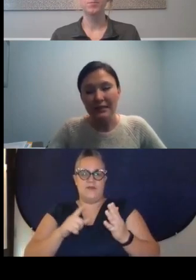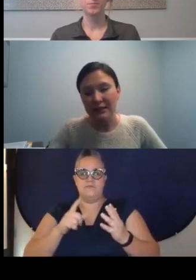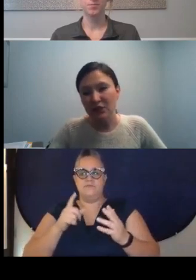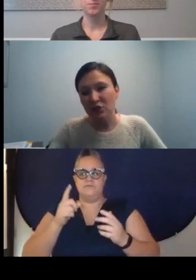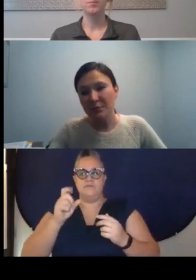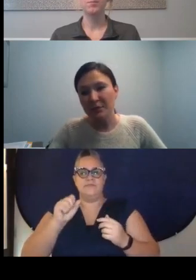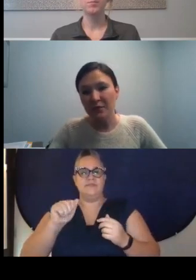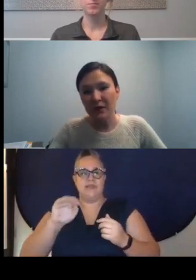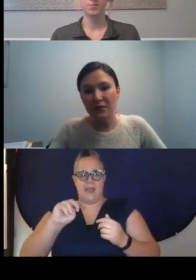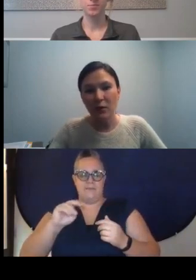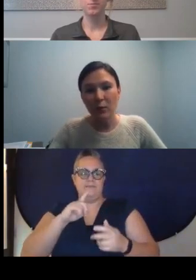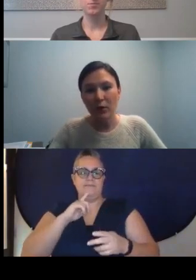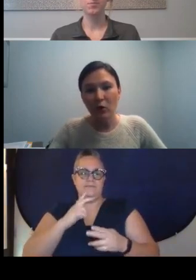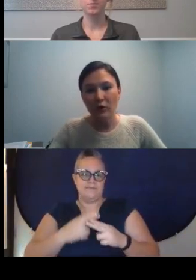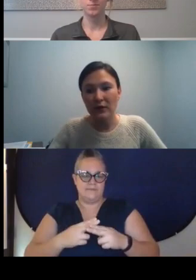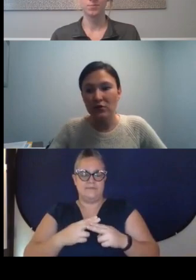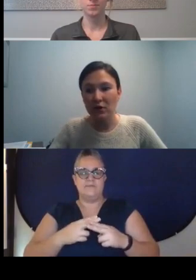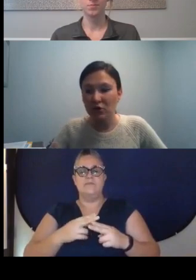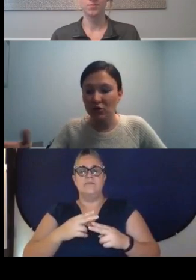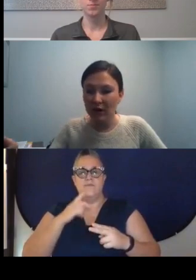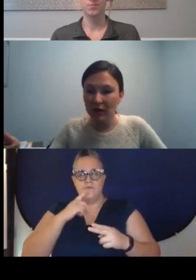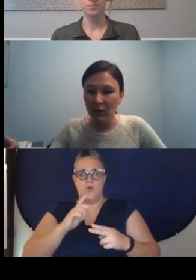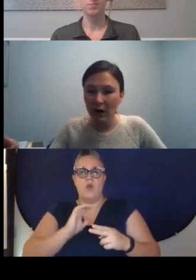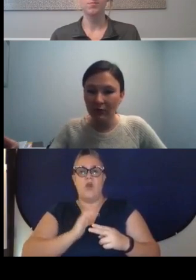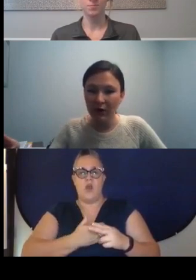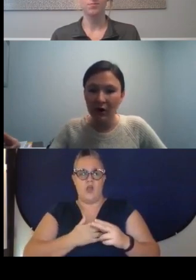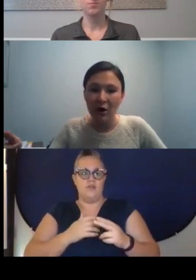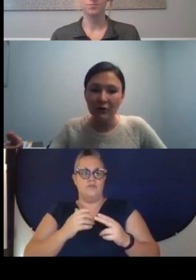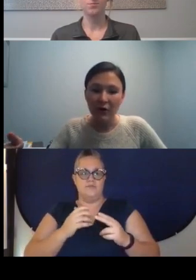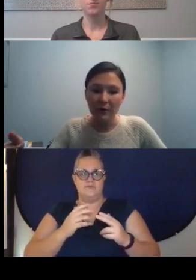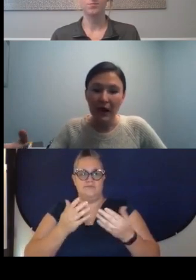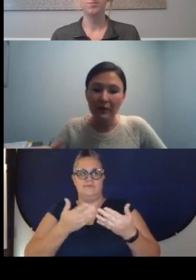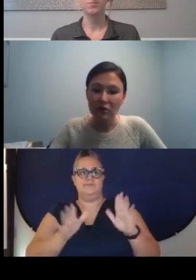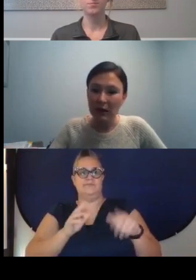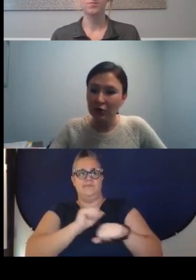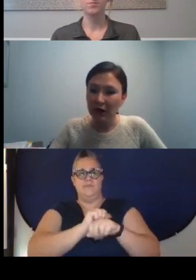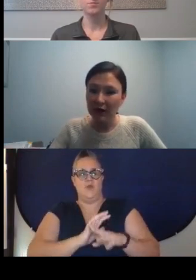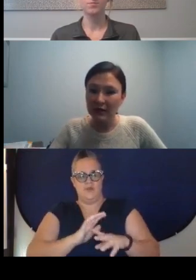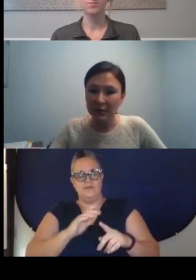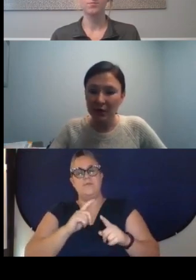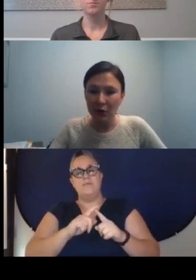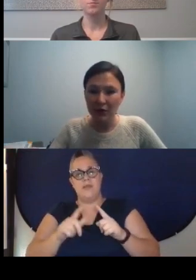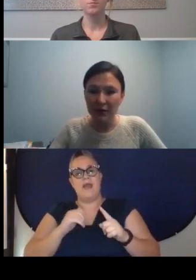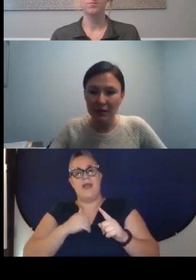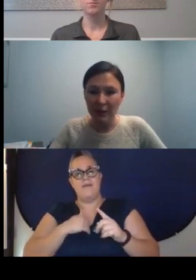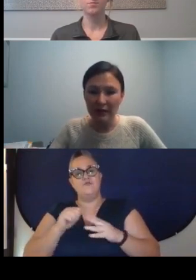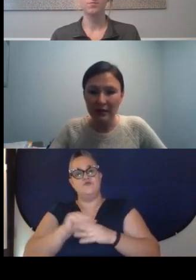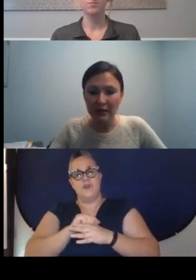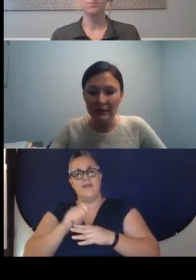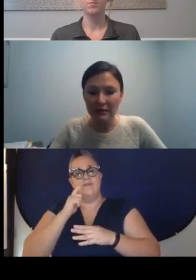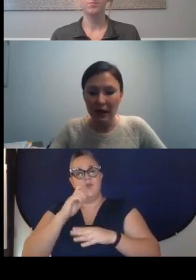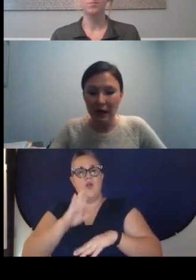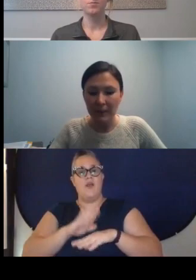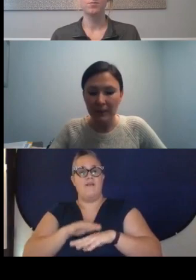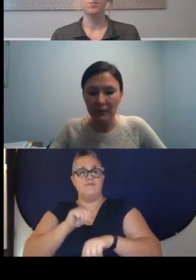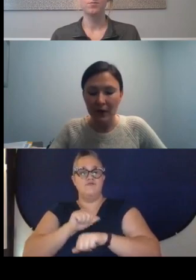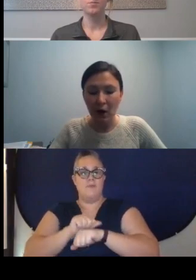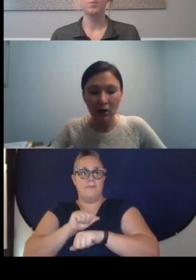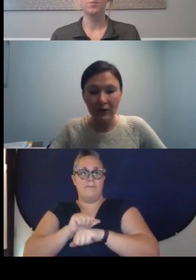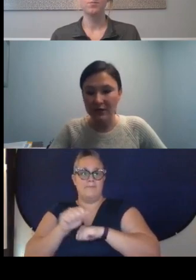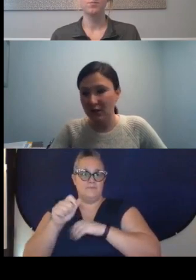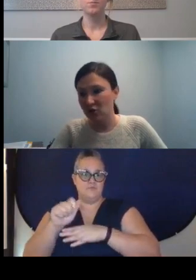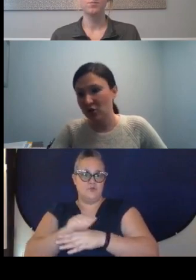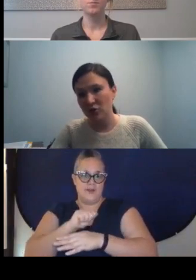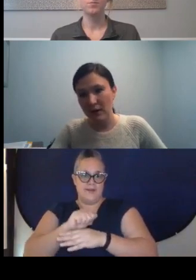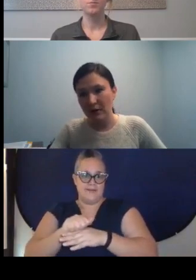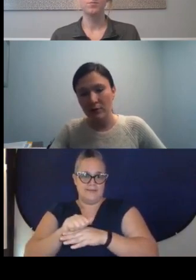employees, technician specific. So I went over that structured training that we offer. From an on-the-job training, typically what you can expect is